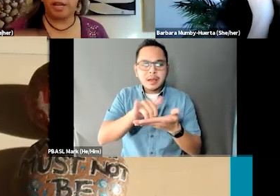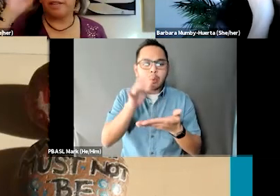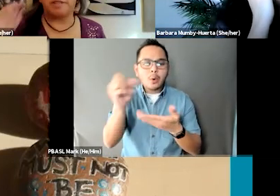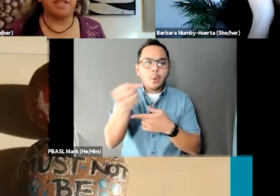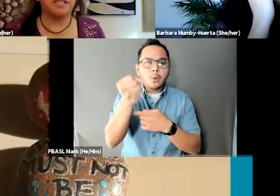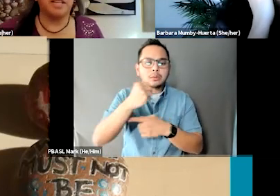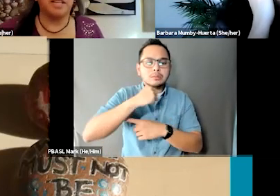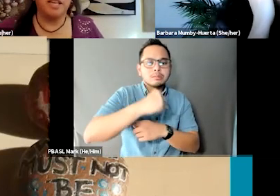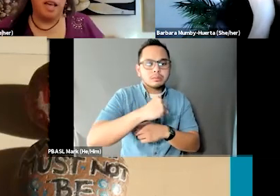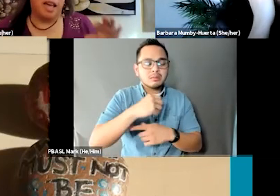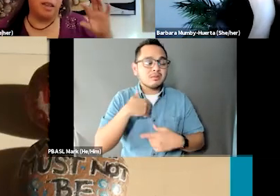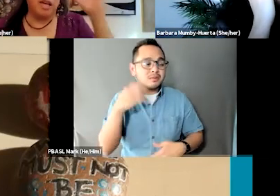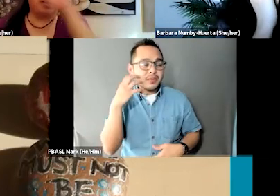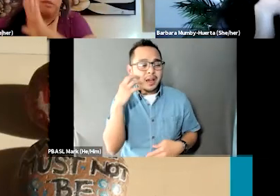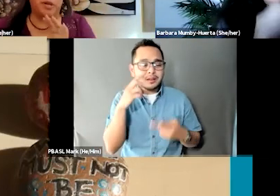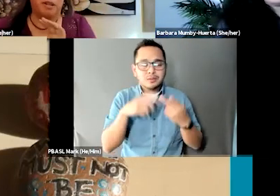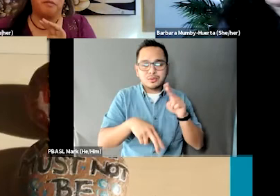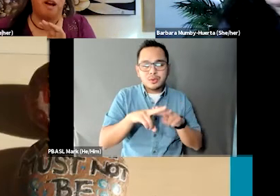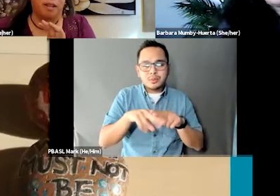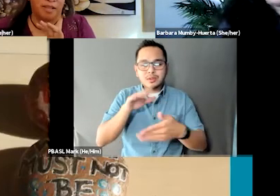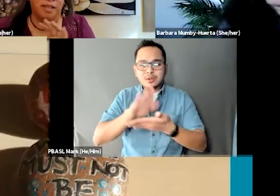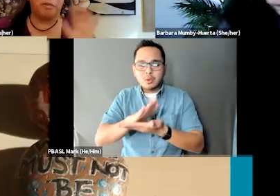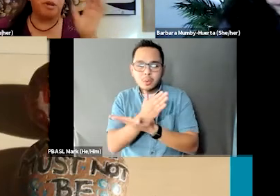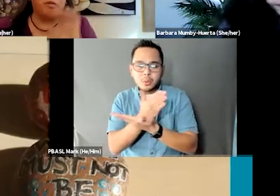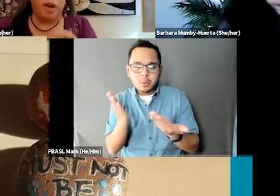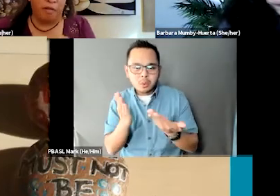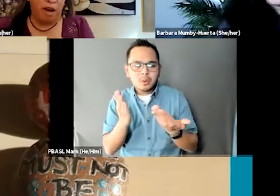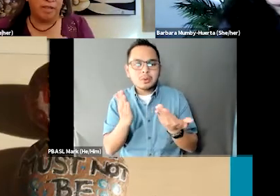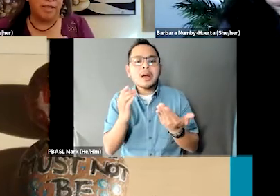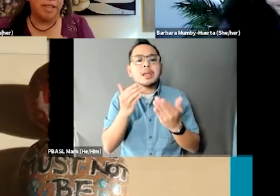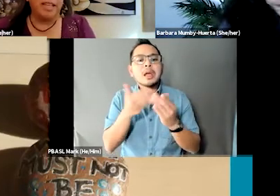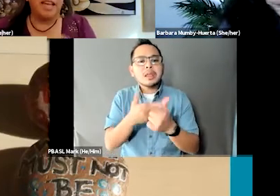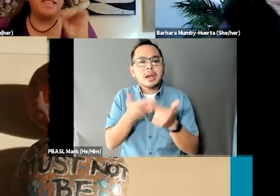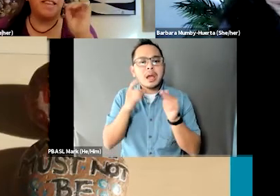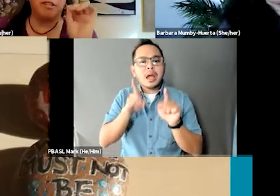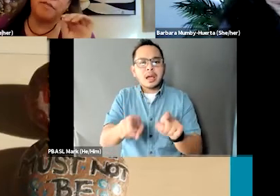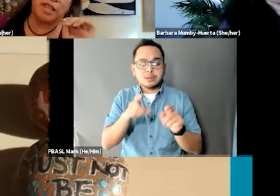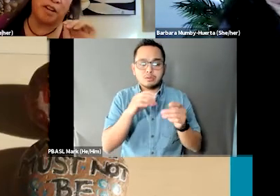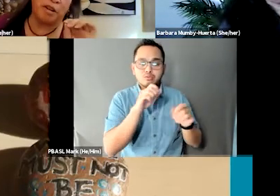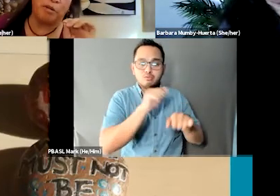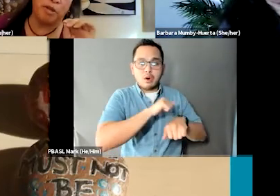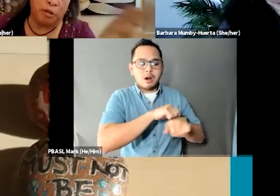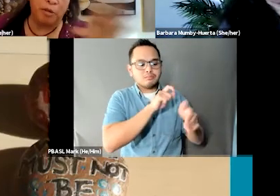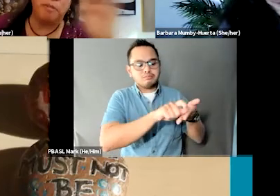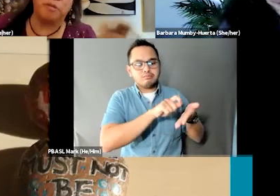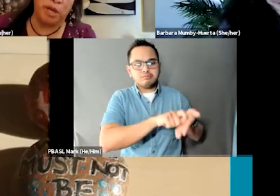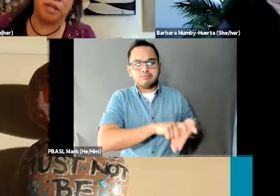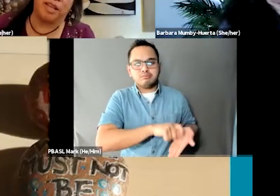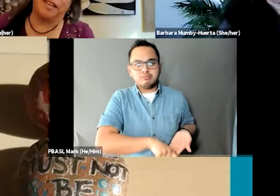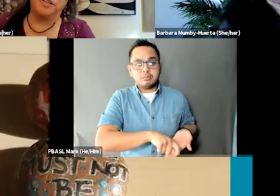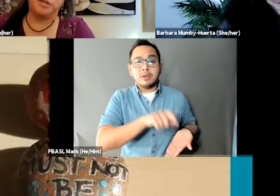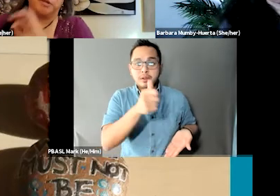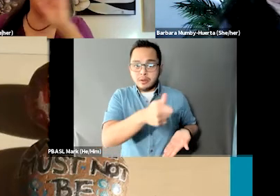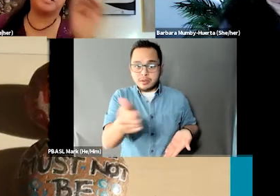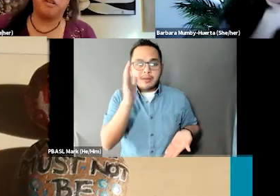school, I didn't do this. And then we ask you to put it on rocks, 3 to 5 rocks. And then you have to carry it with you. Like, we meet